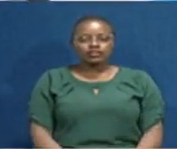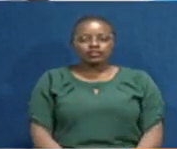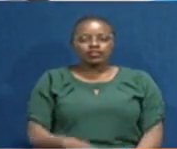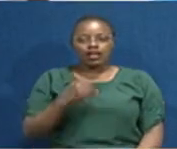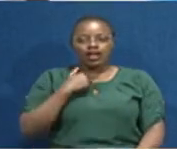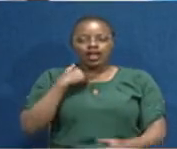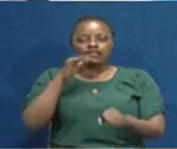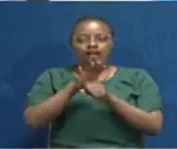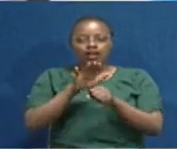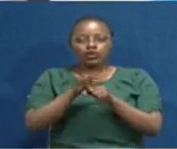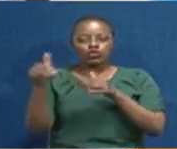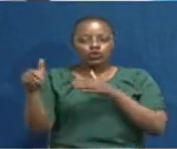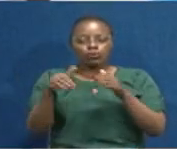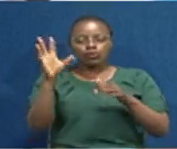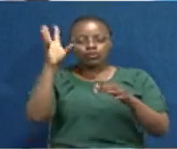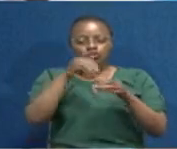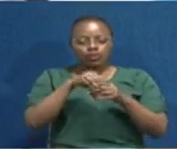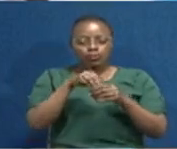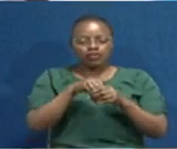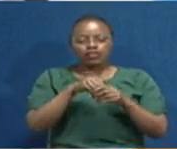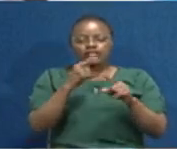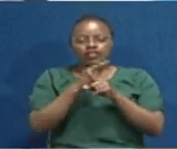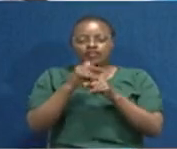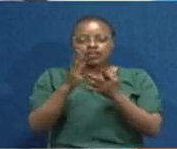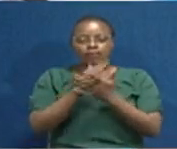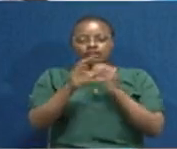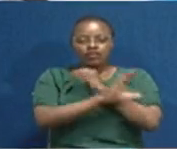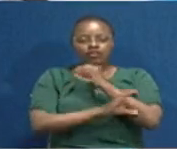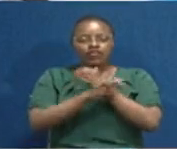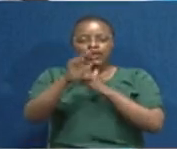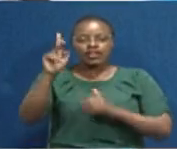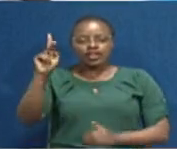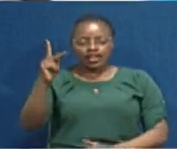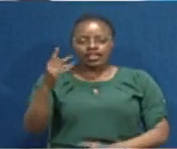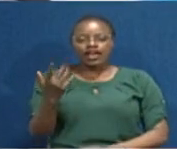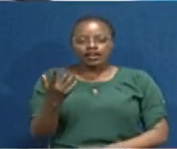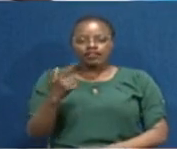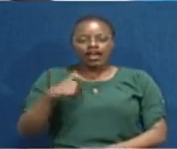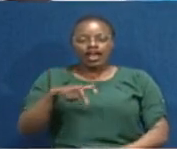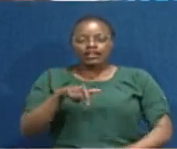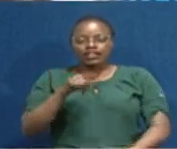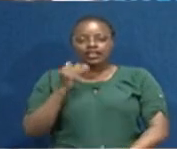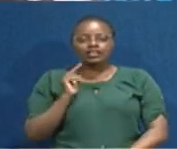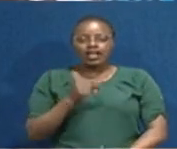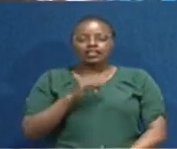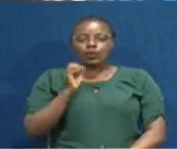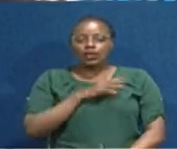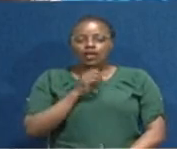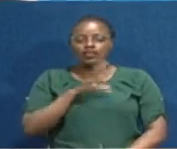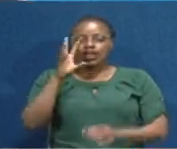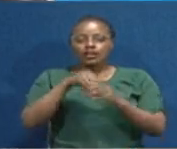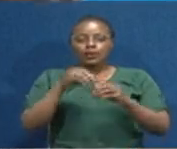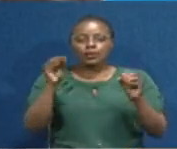There are a lot of opportunities to invest across the country, especially in Kenya, and we are one fund that is not afraid of